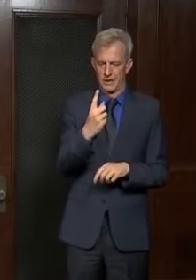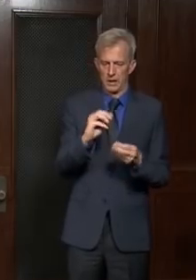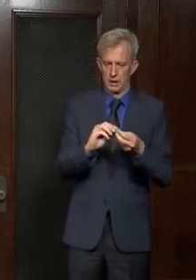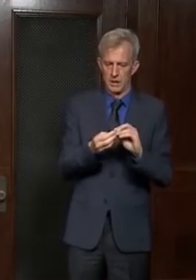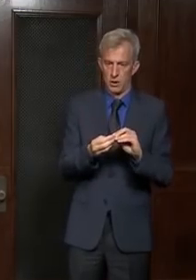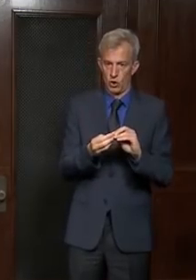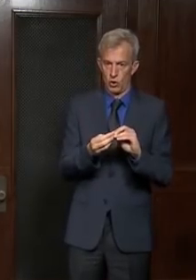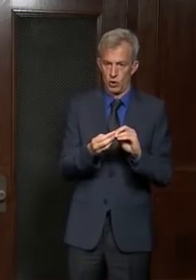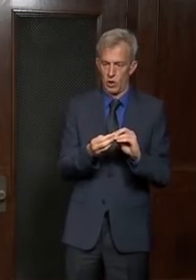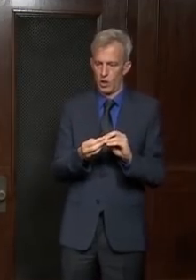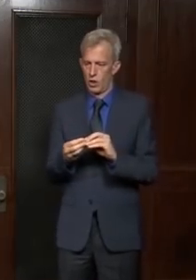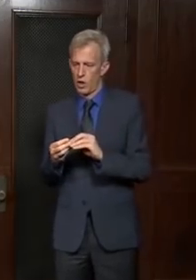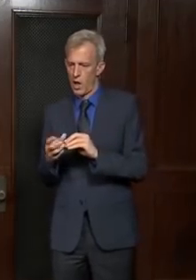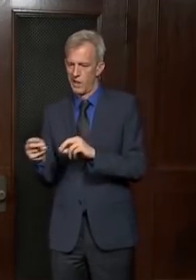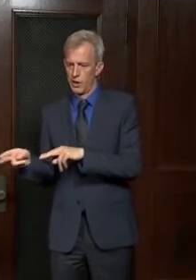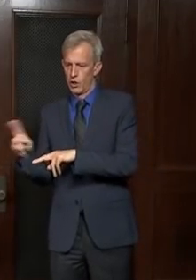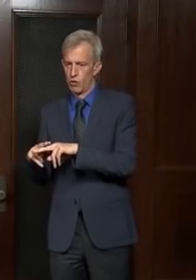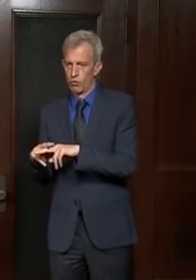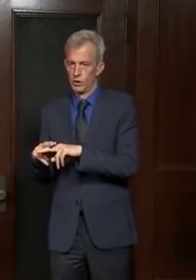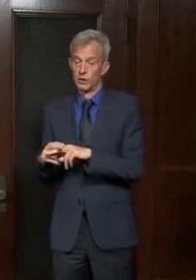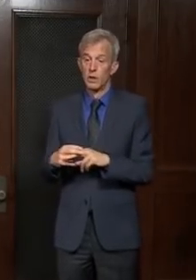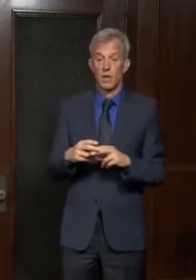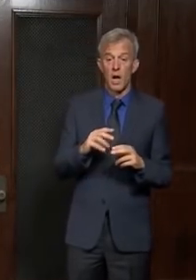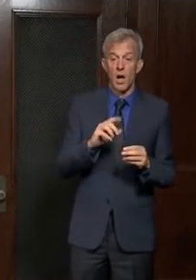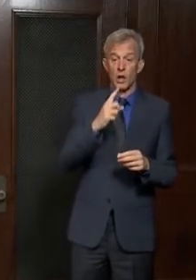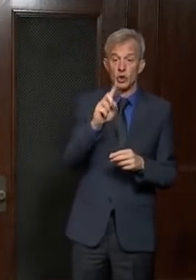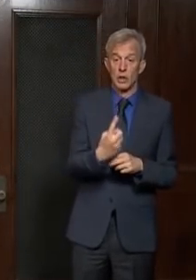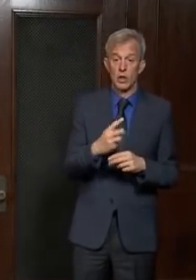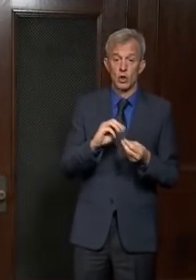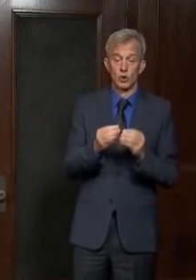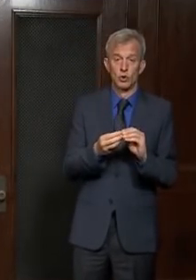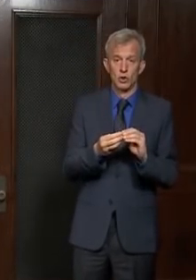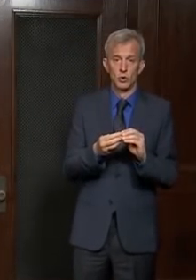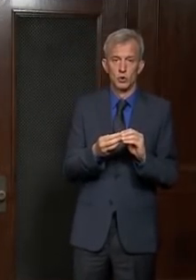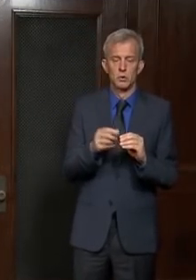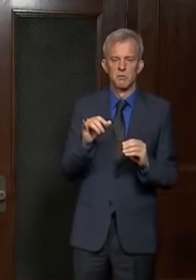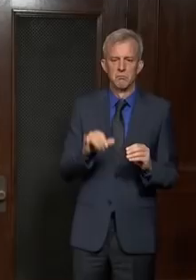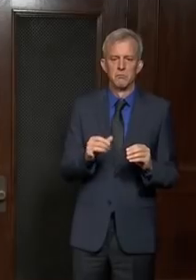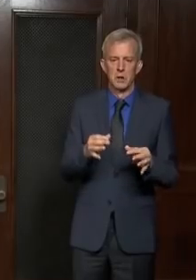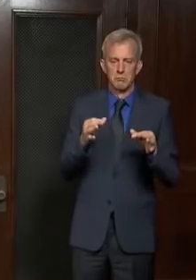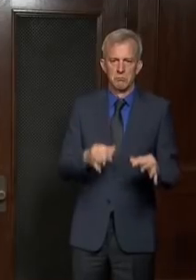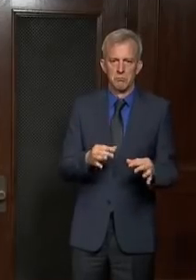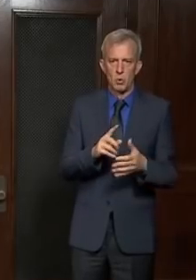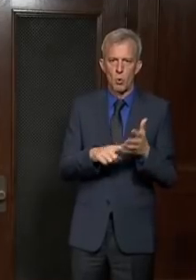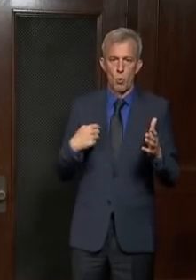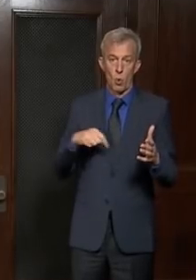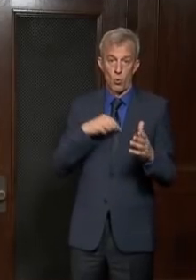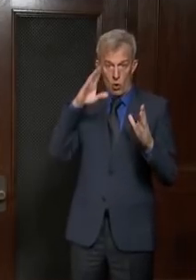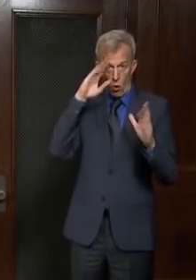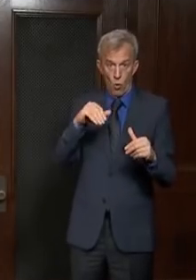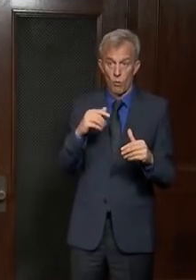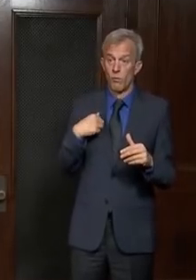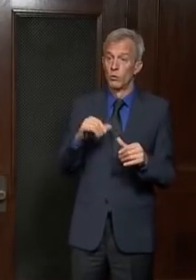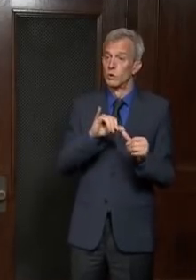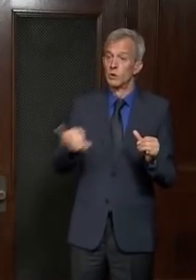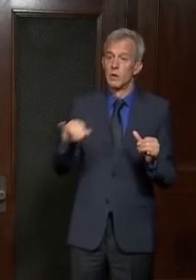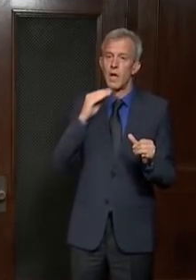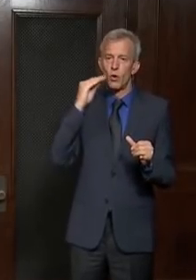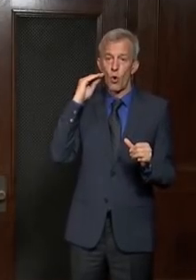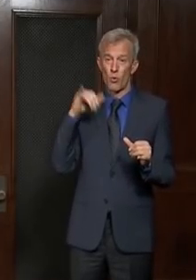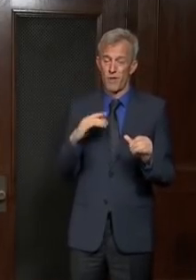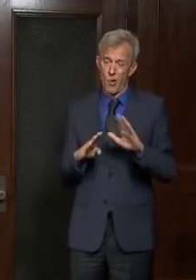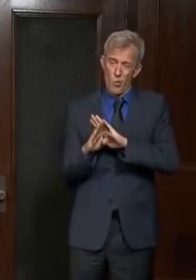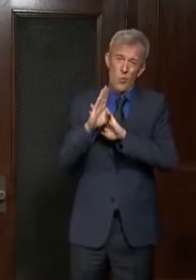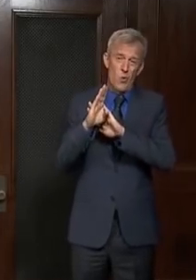and increase. The single-digit part confirms what we hoped, that by all of us staying at home, we are flattening